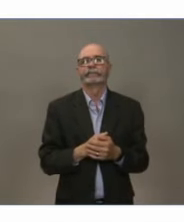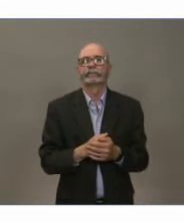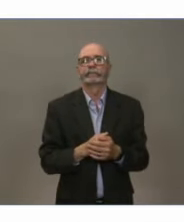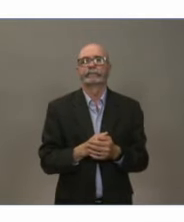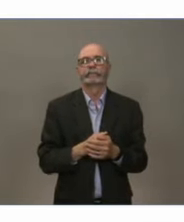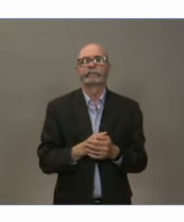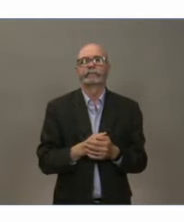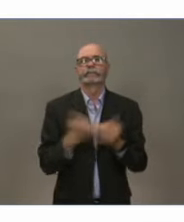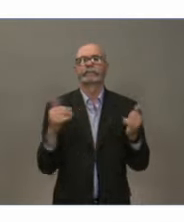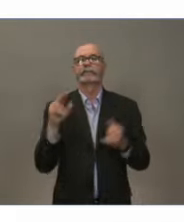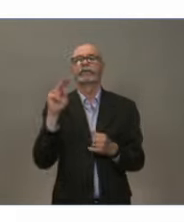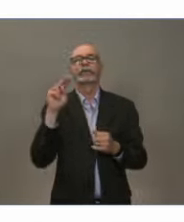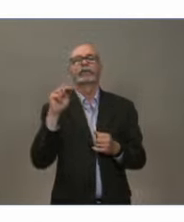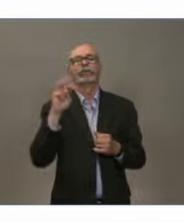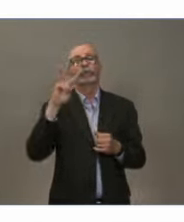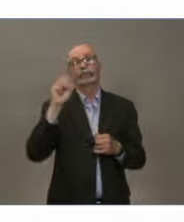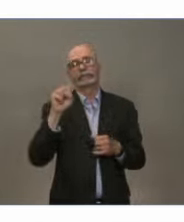95.7.